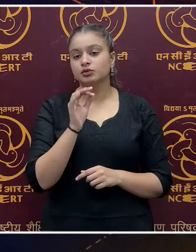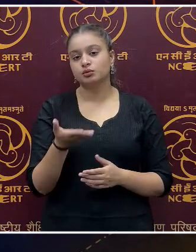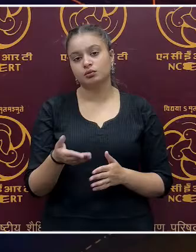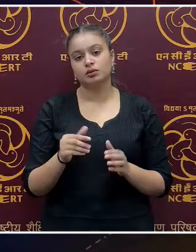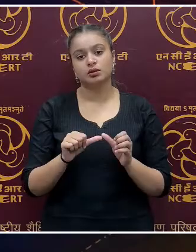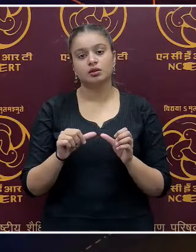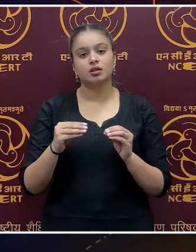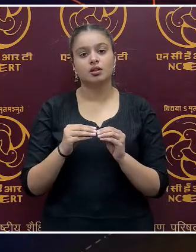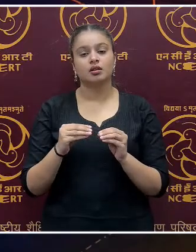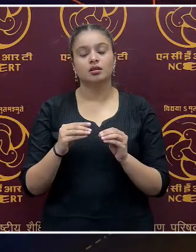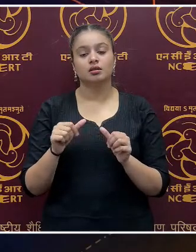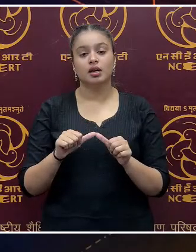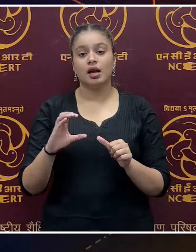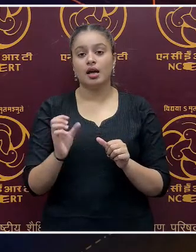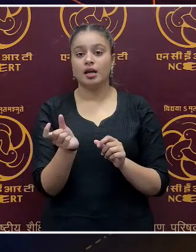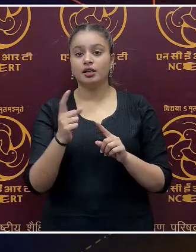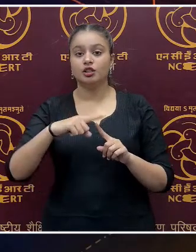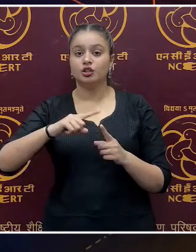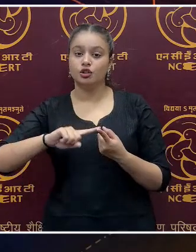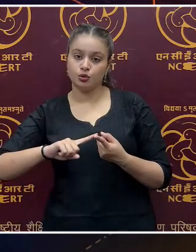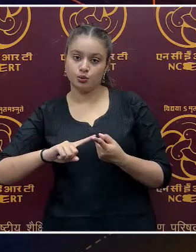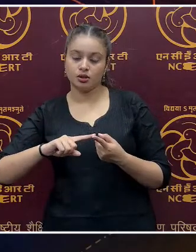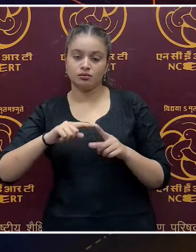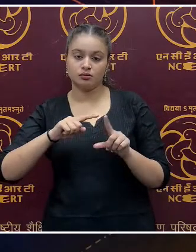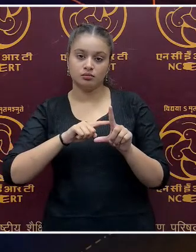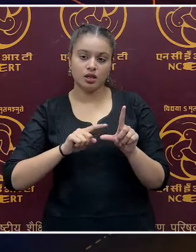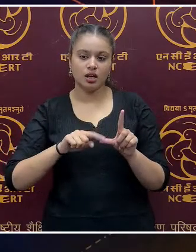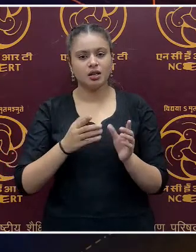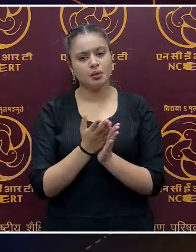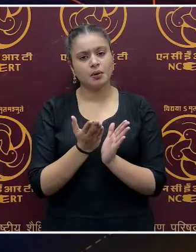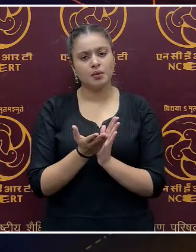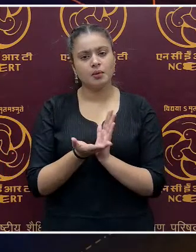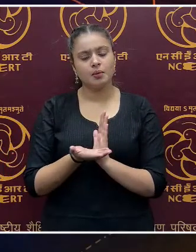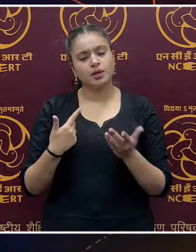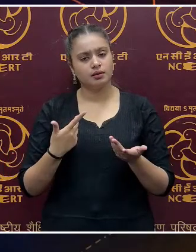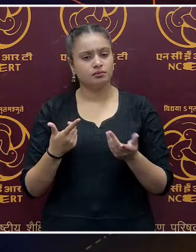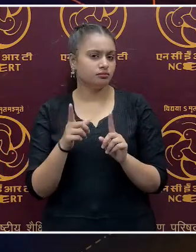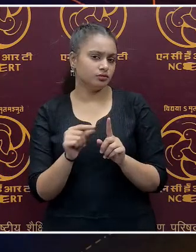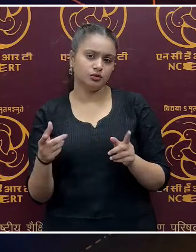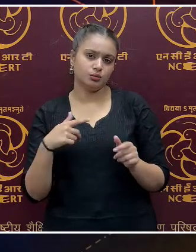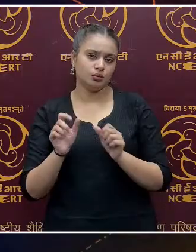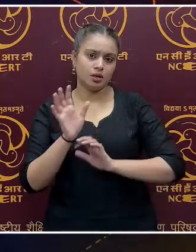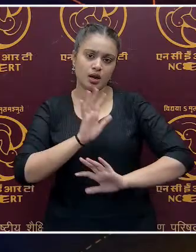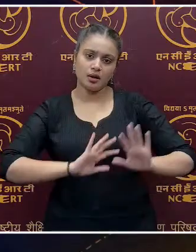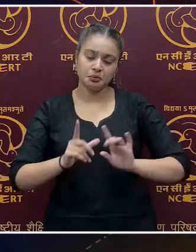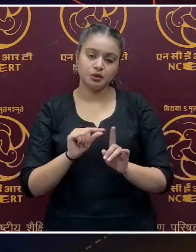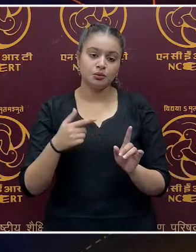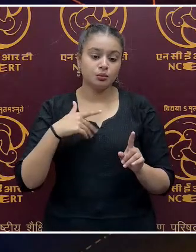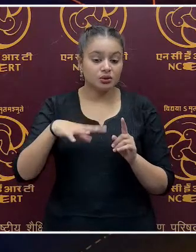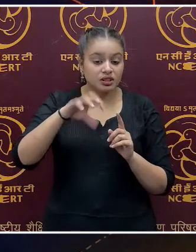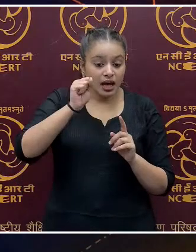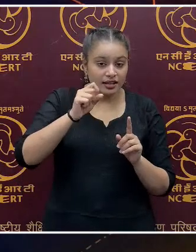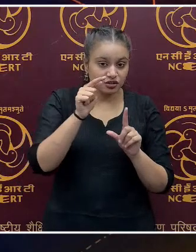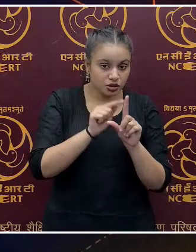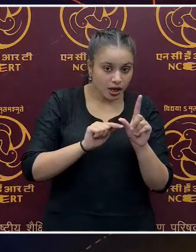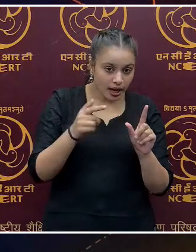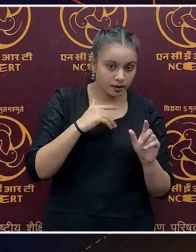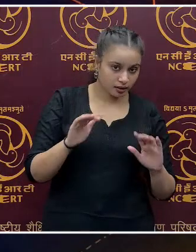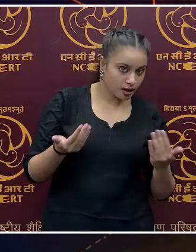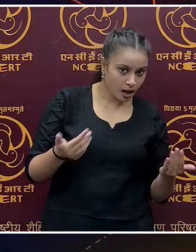the acute angle. So, this is the way we can go with how to identify the